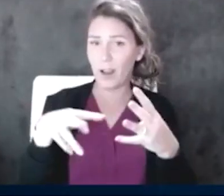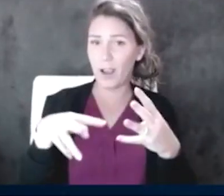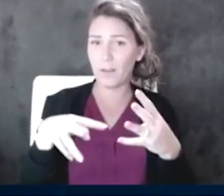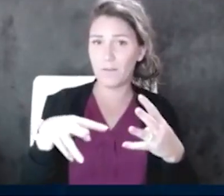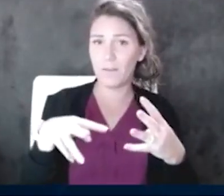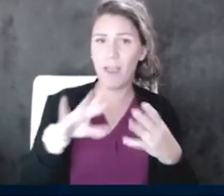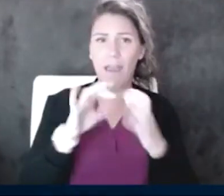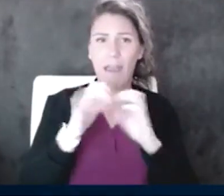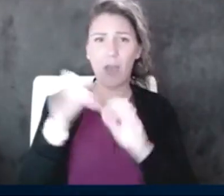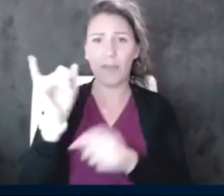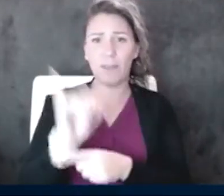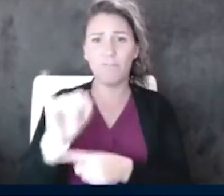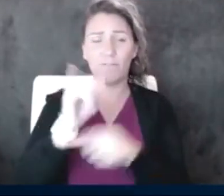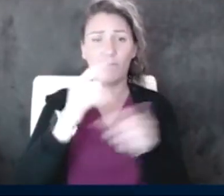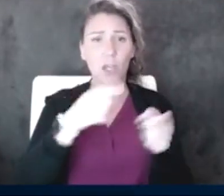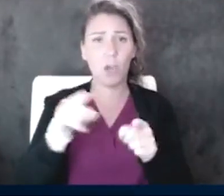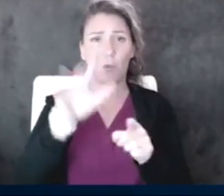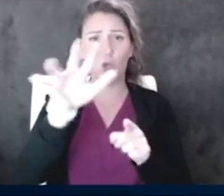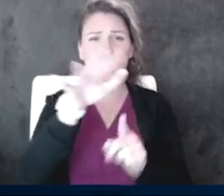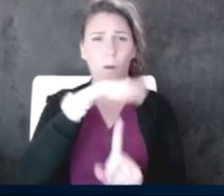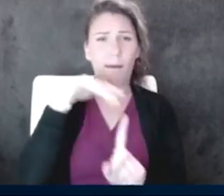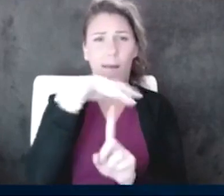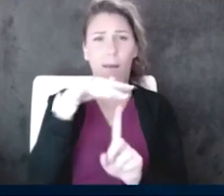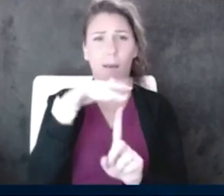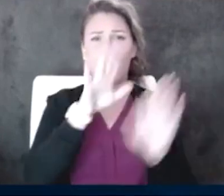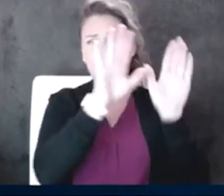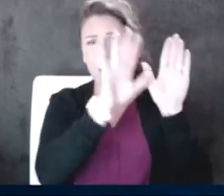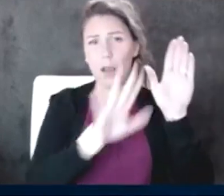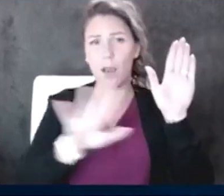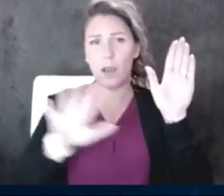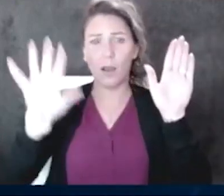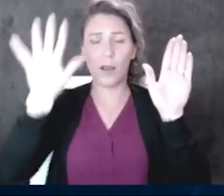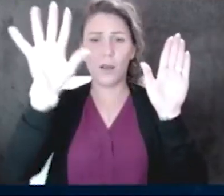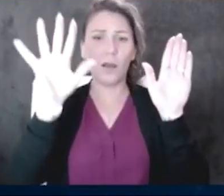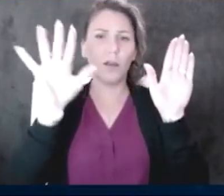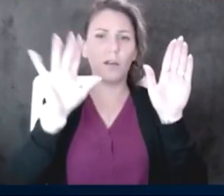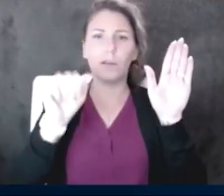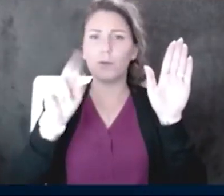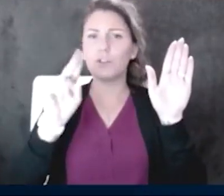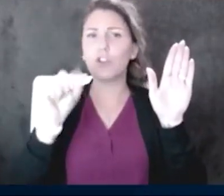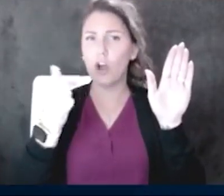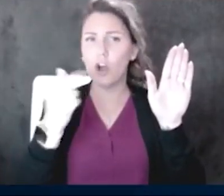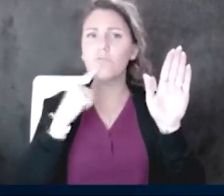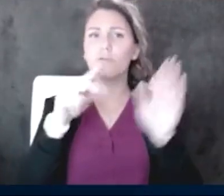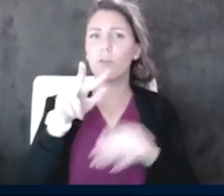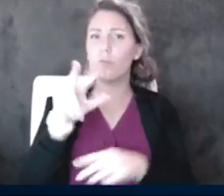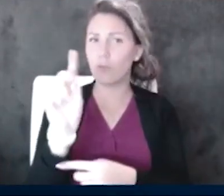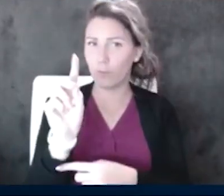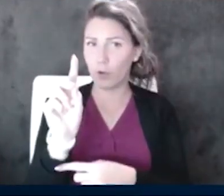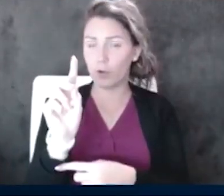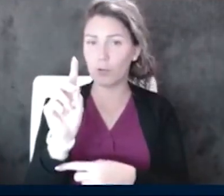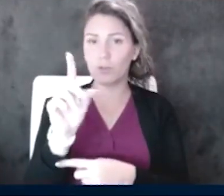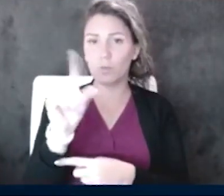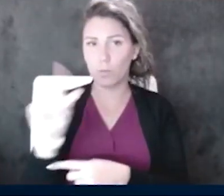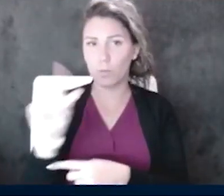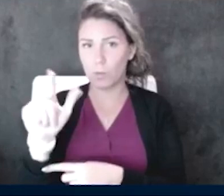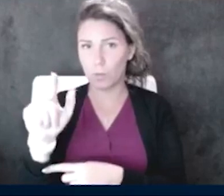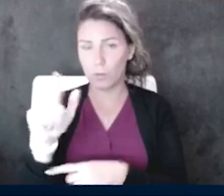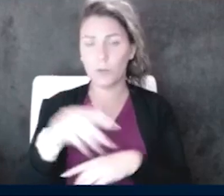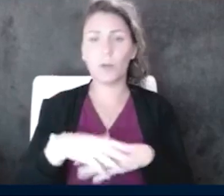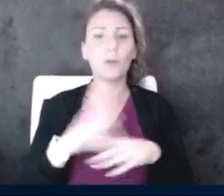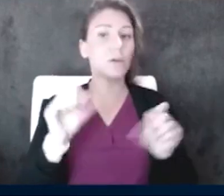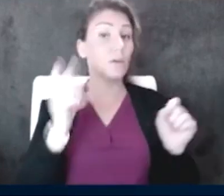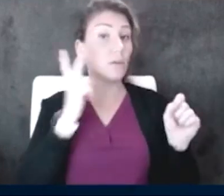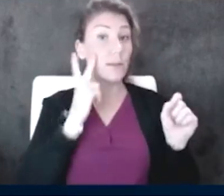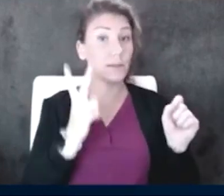in your area, and it looks on it on August the 31st, and you can see in it